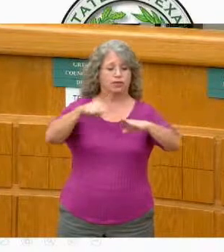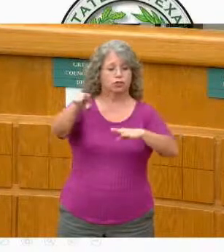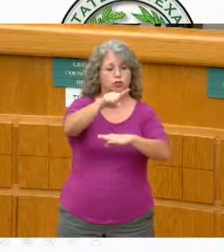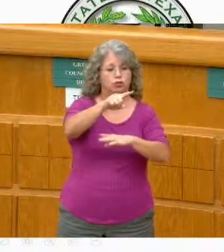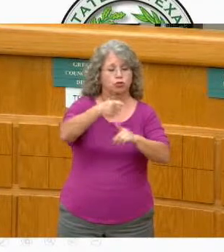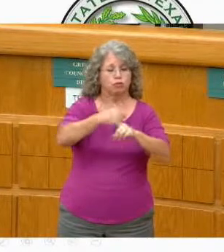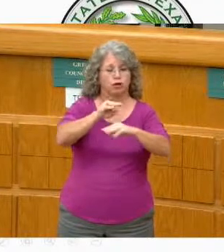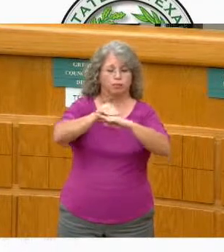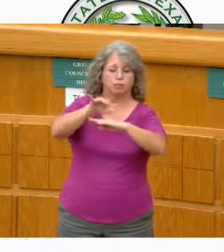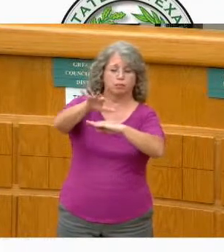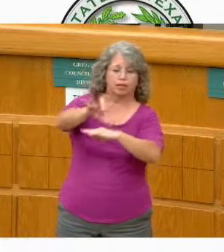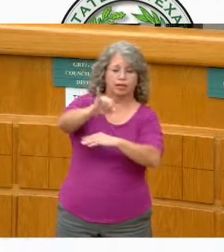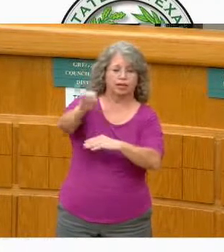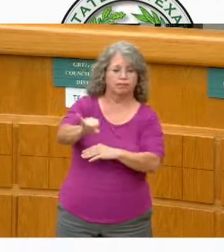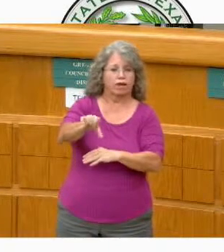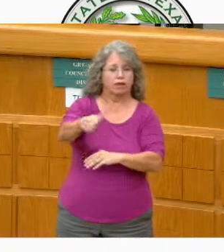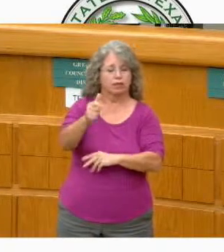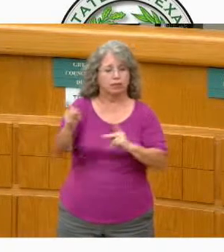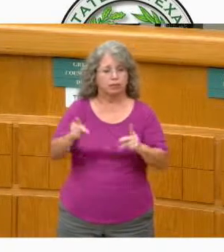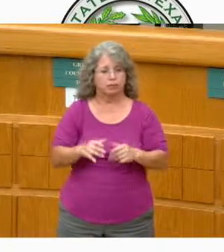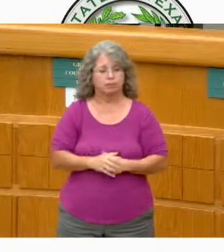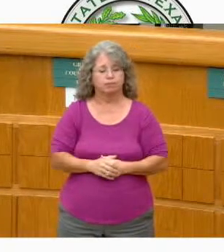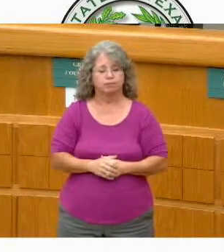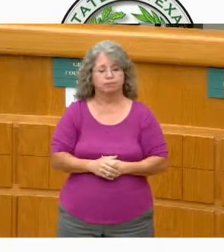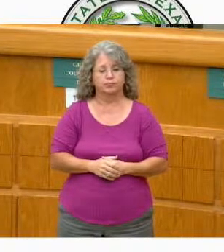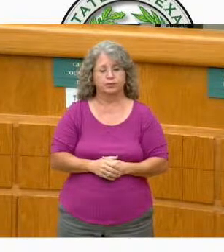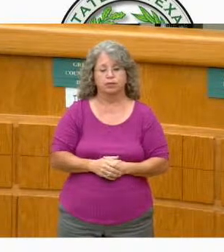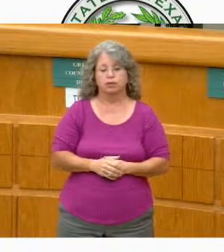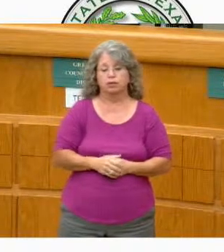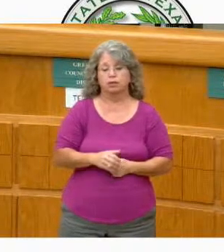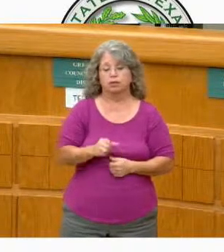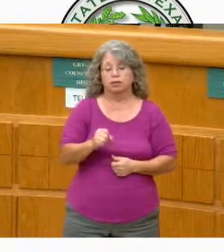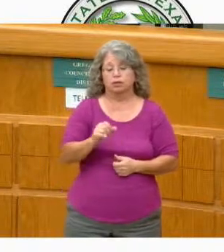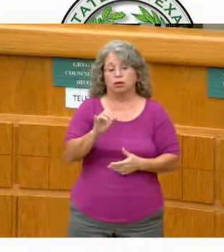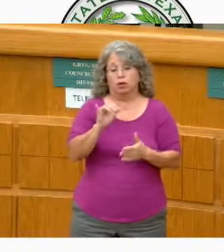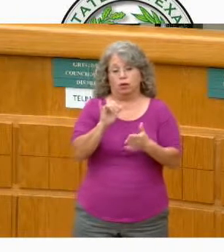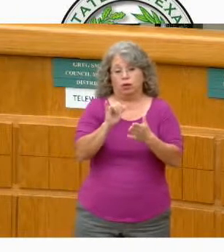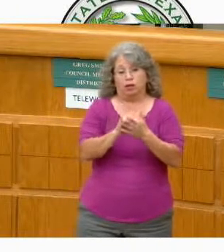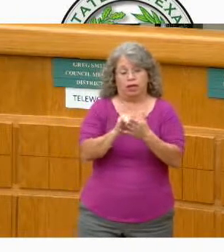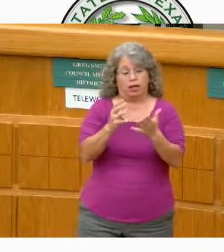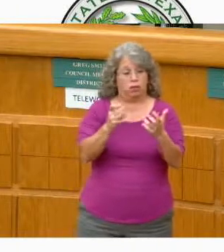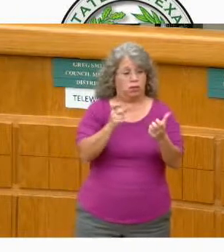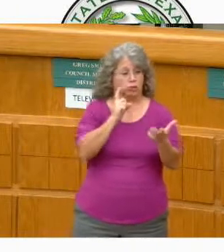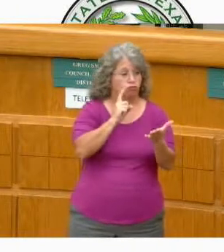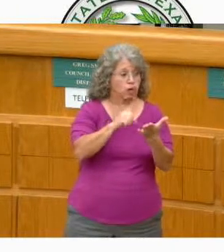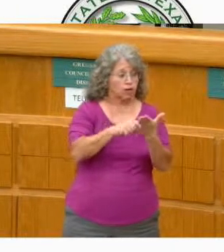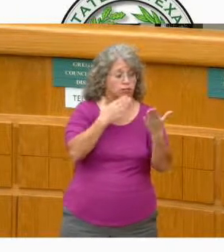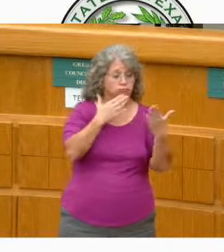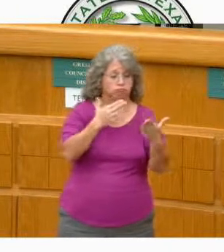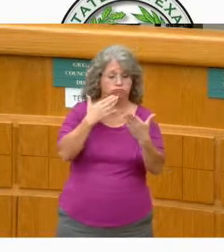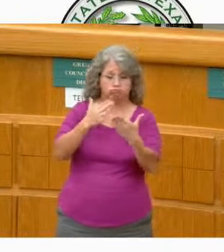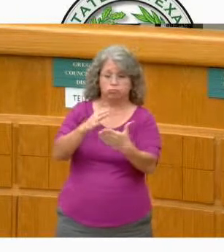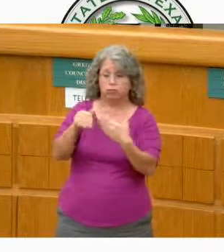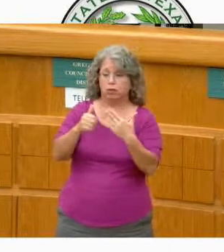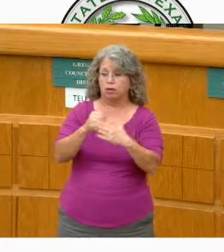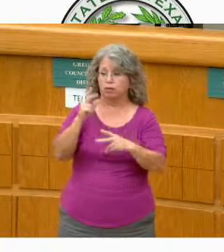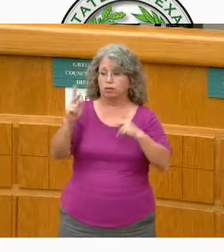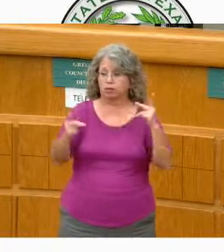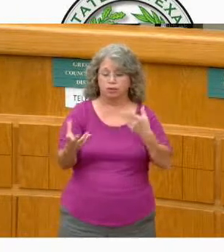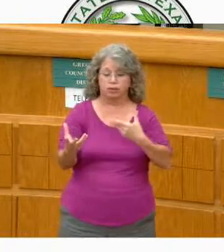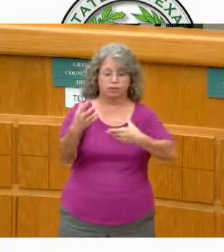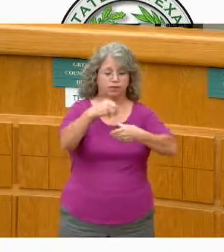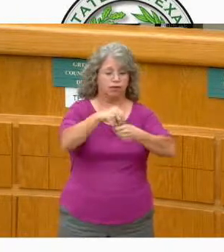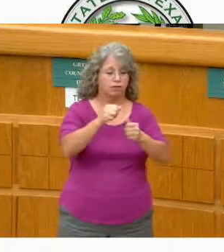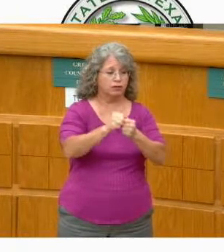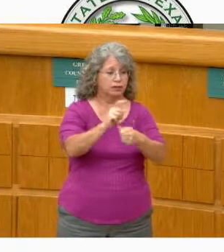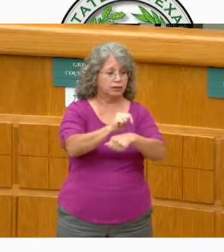other people, and it prevents you from becoming infected. So with that, I'd like to acknowledge all the institutions